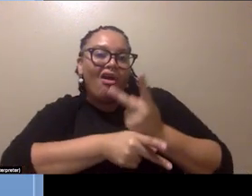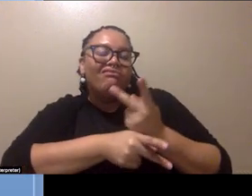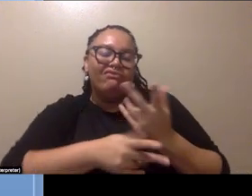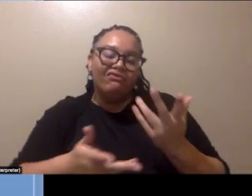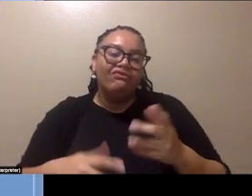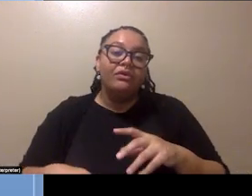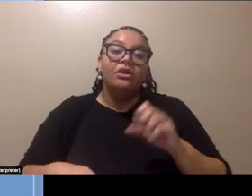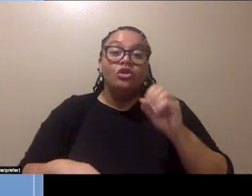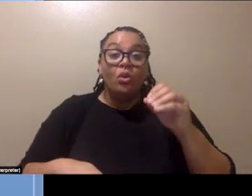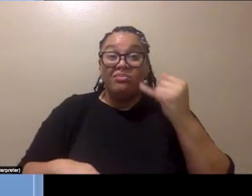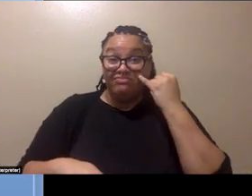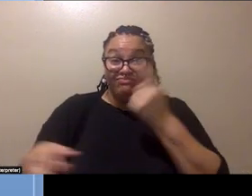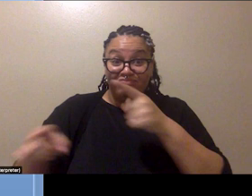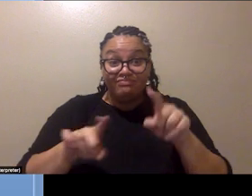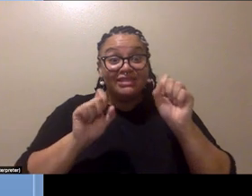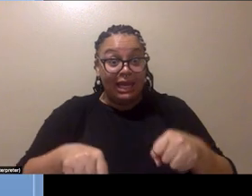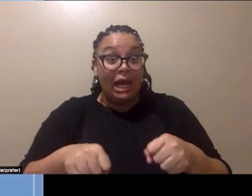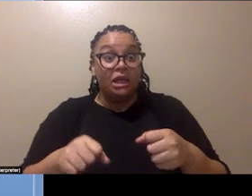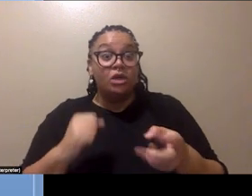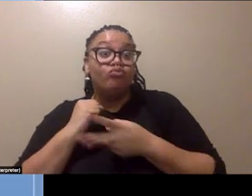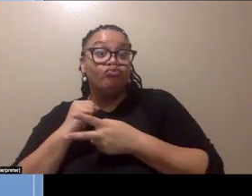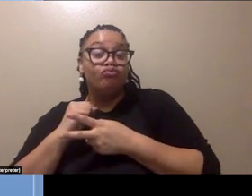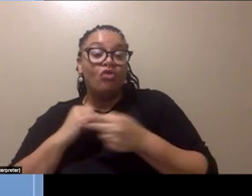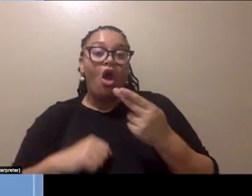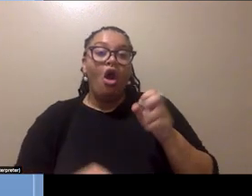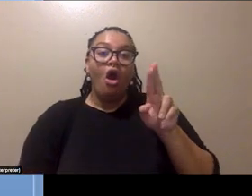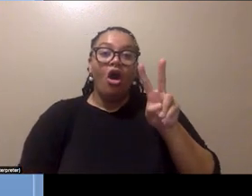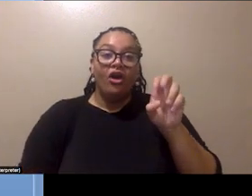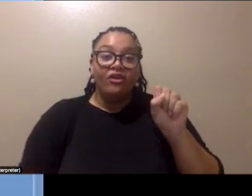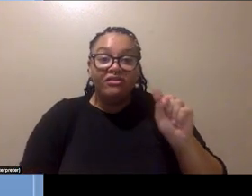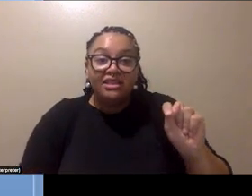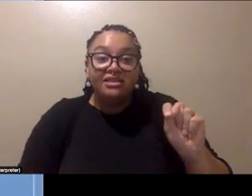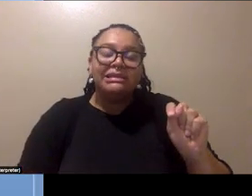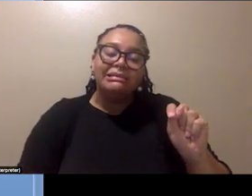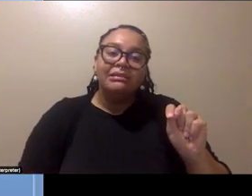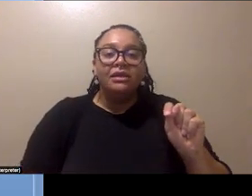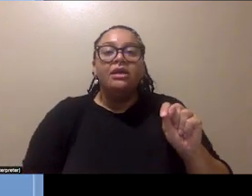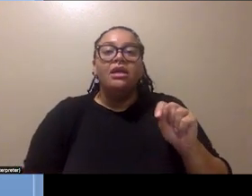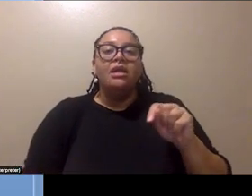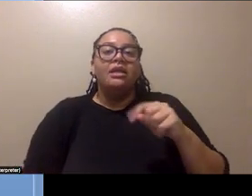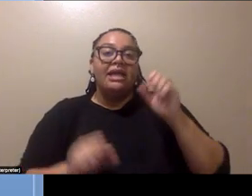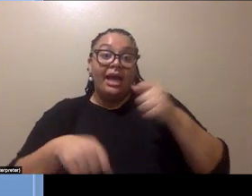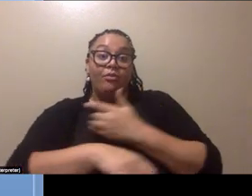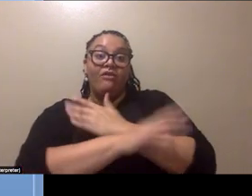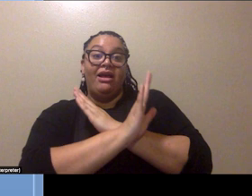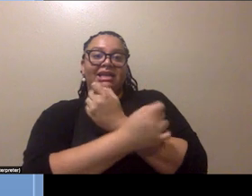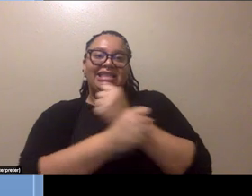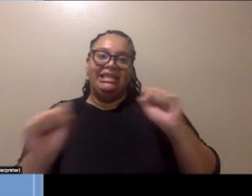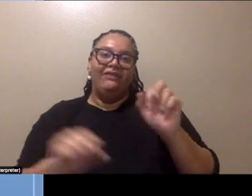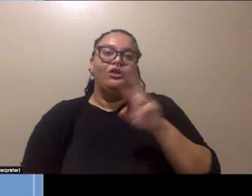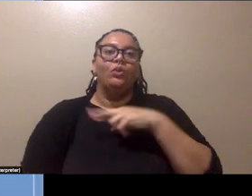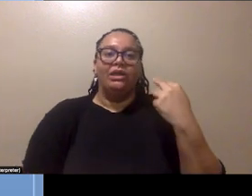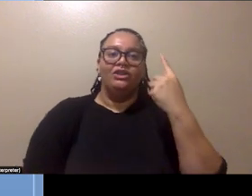And then when they do harvest, or when there is dead wood that develops, it's removed during harvest because it presents a